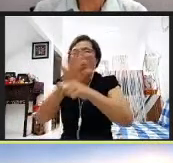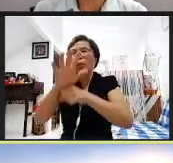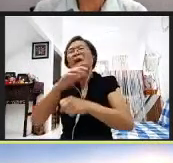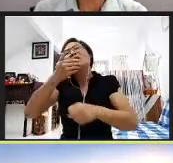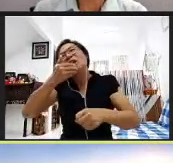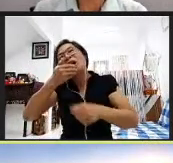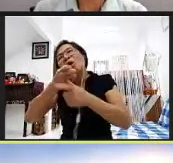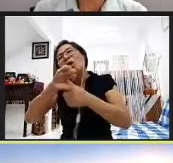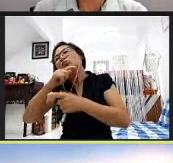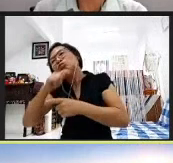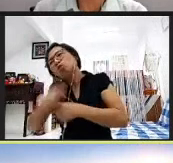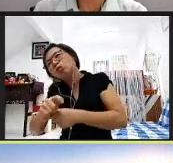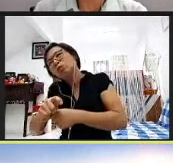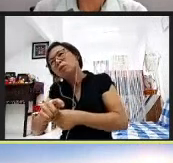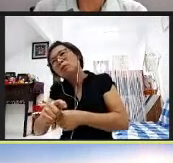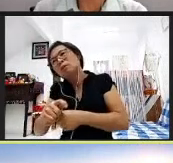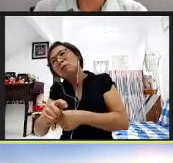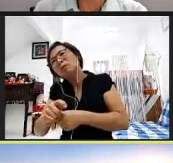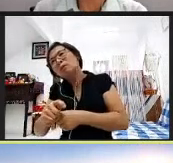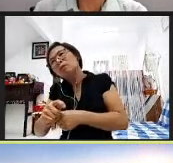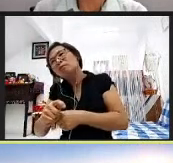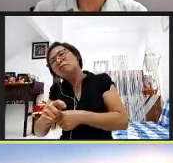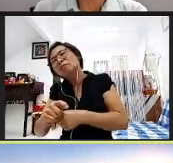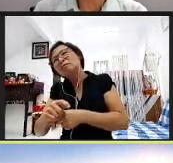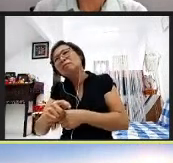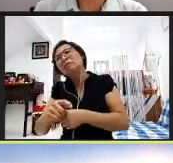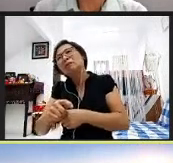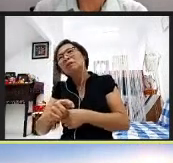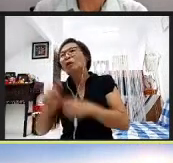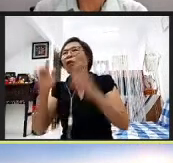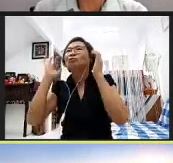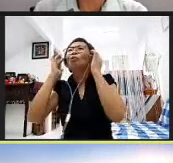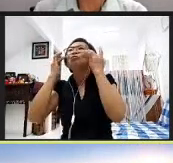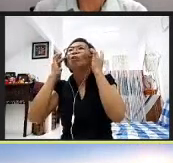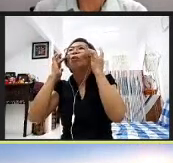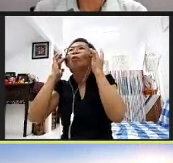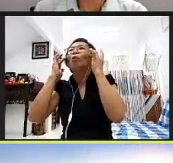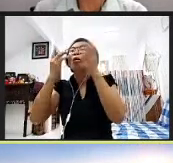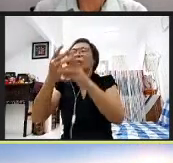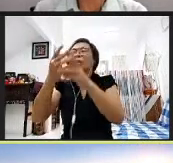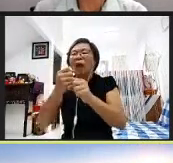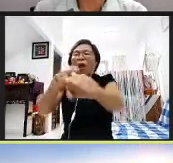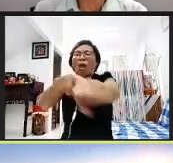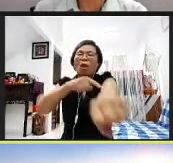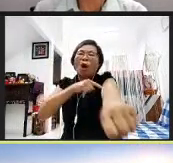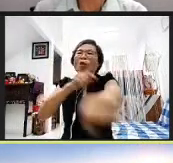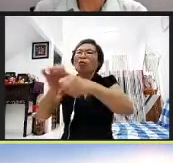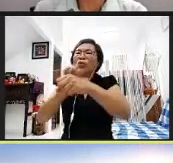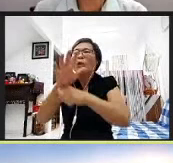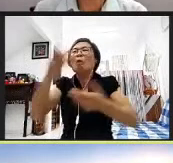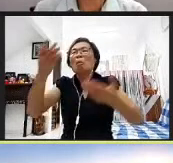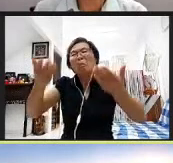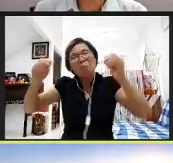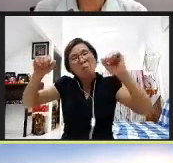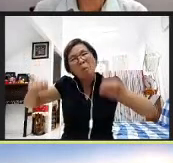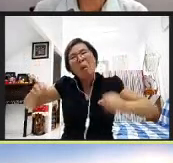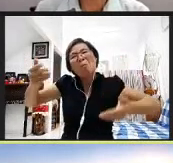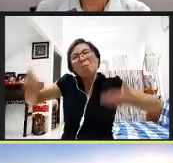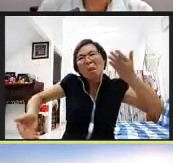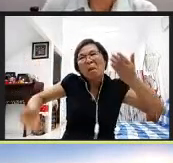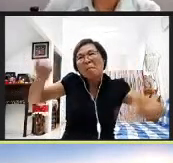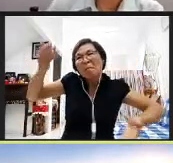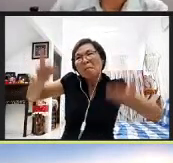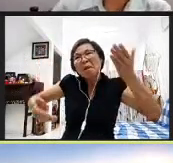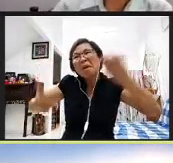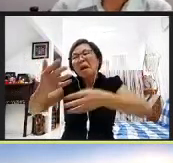the post-sequelae of COVID. Nobody knows who's going to get who, but there's possibility that a person may get